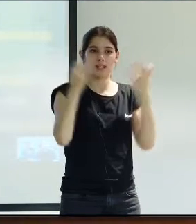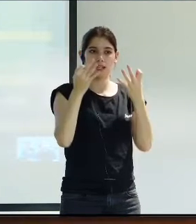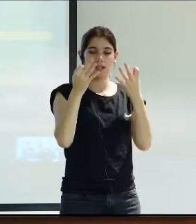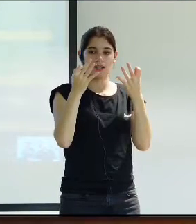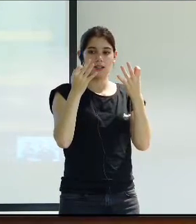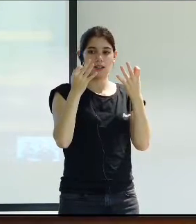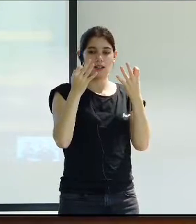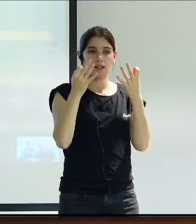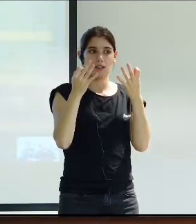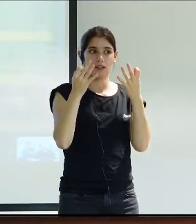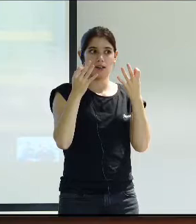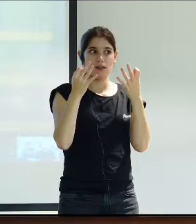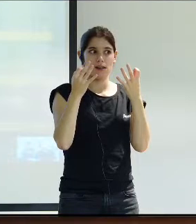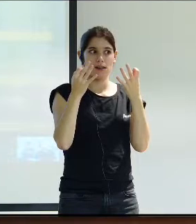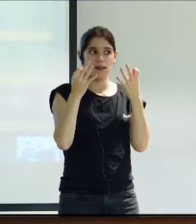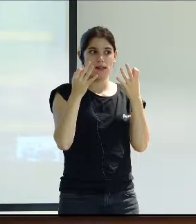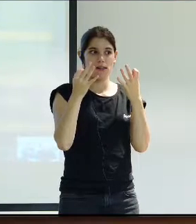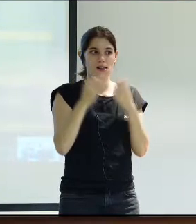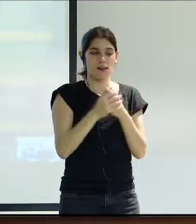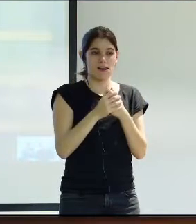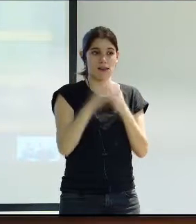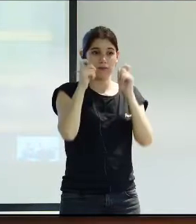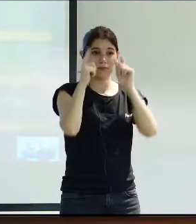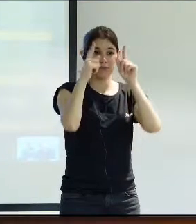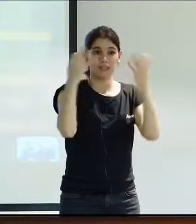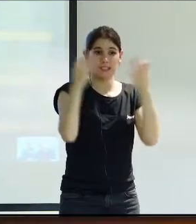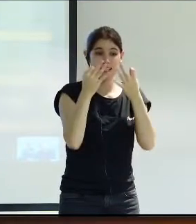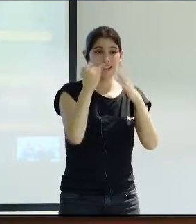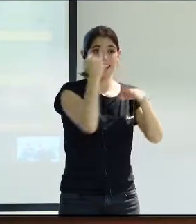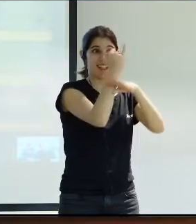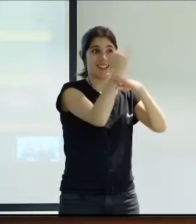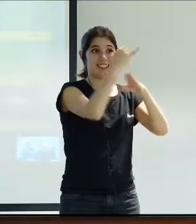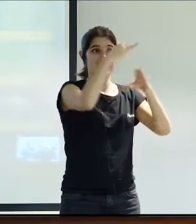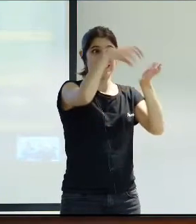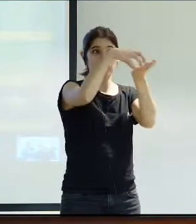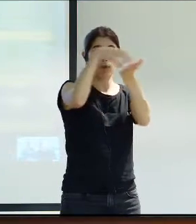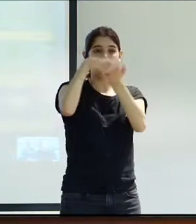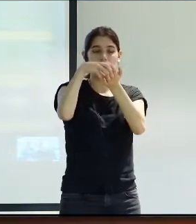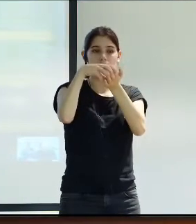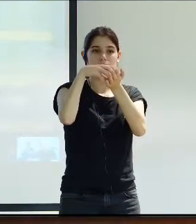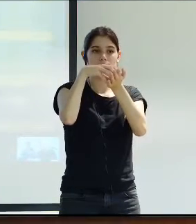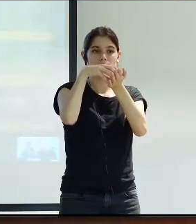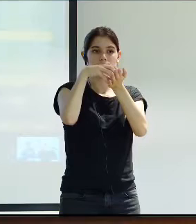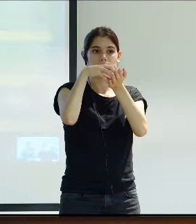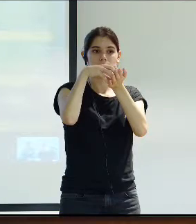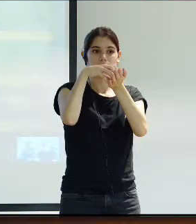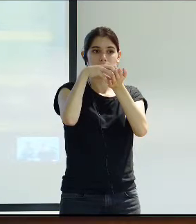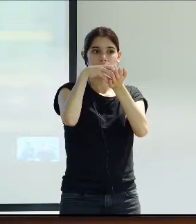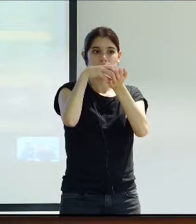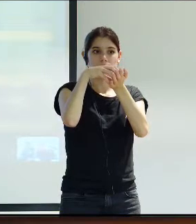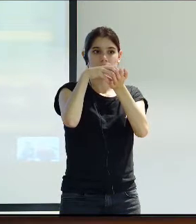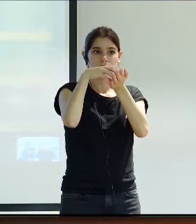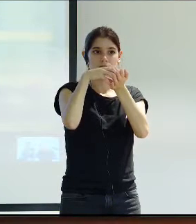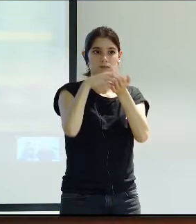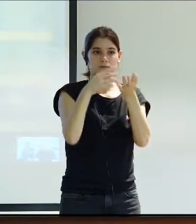this institution is not just about the size. The size matters, but